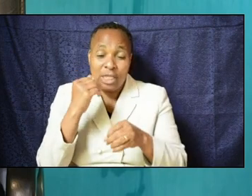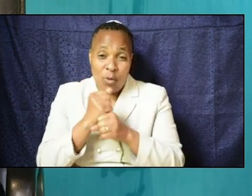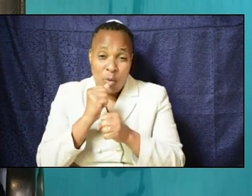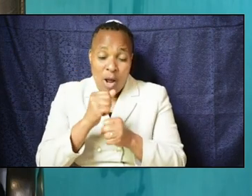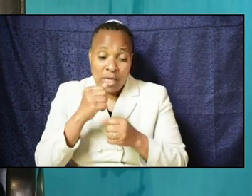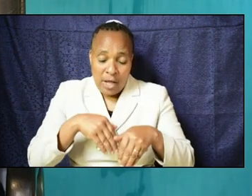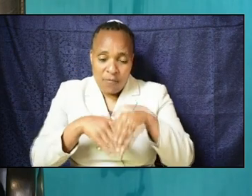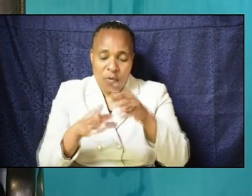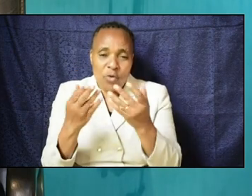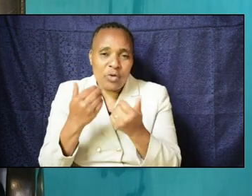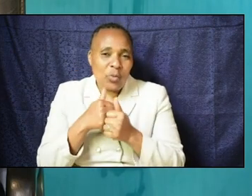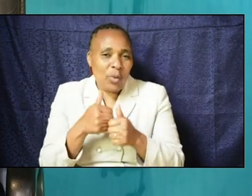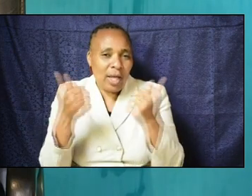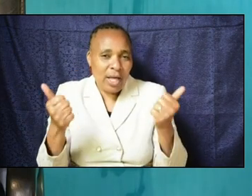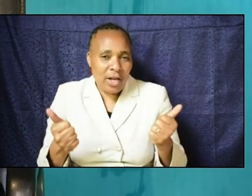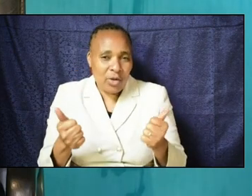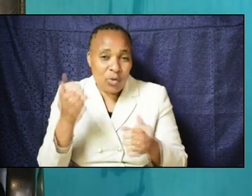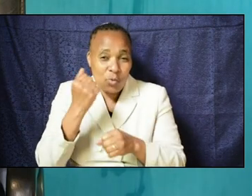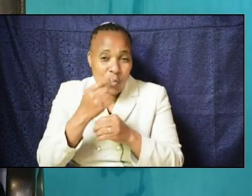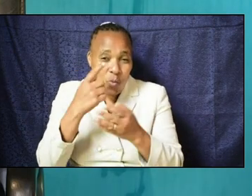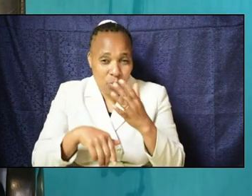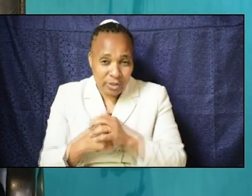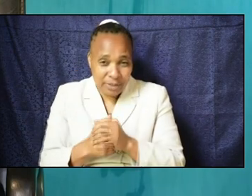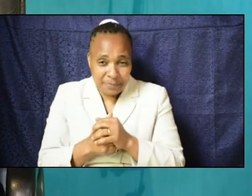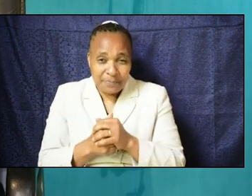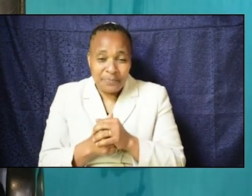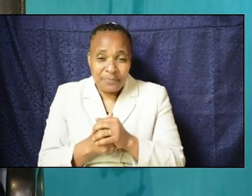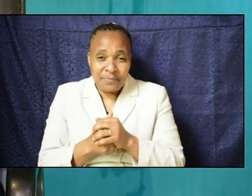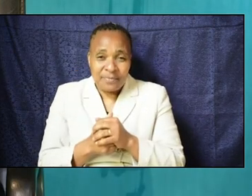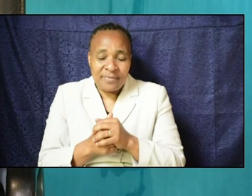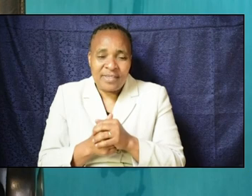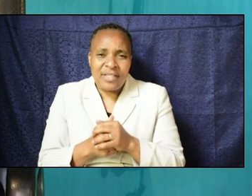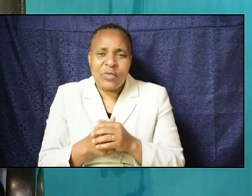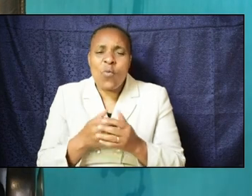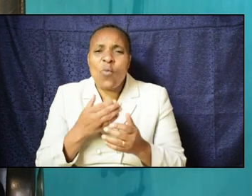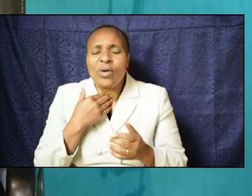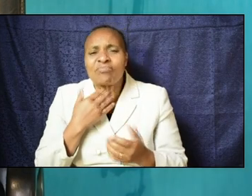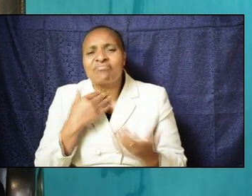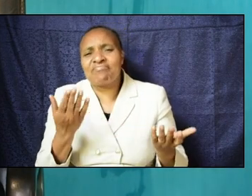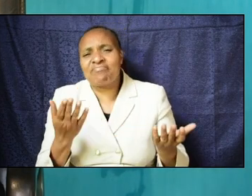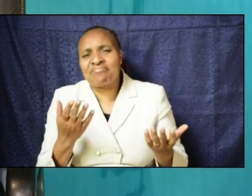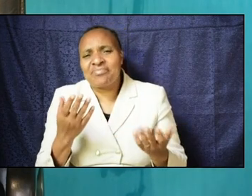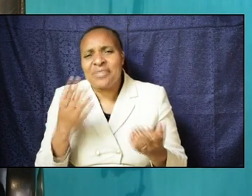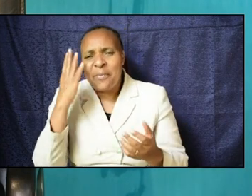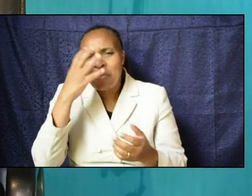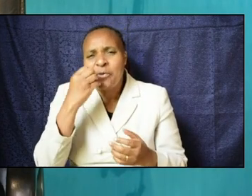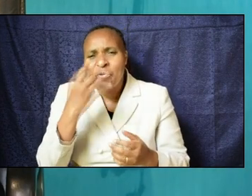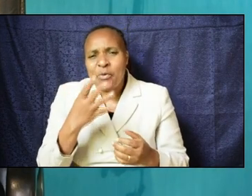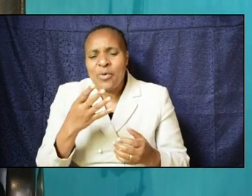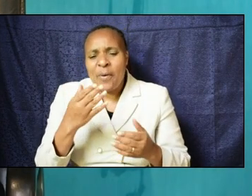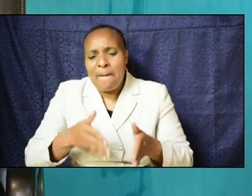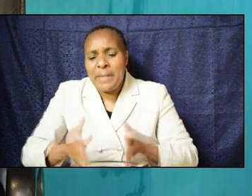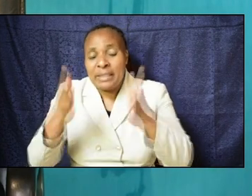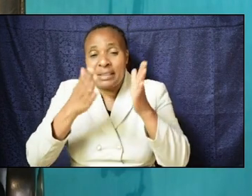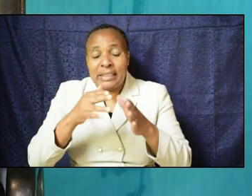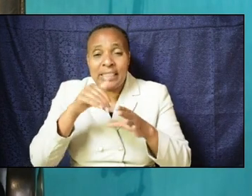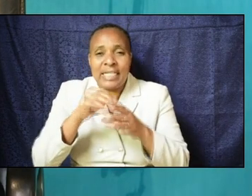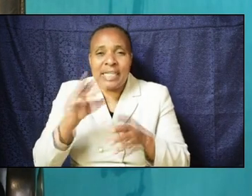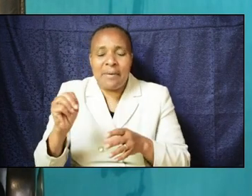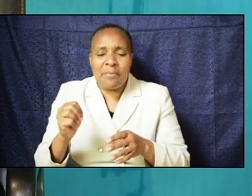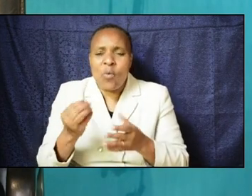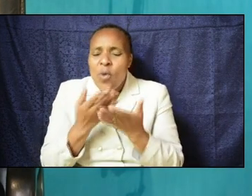folded them, because all we can do is just, you know, admire the magnificent buildings in Egypt. So wherever you